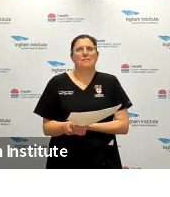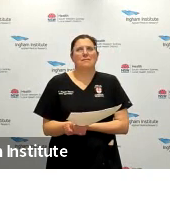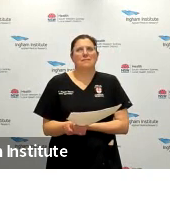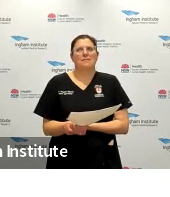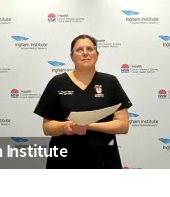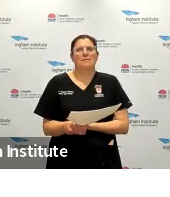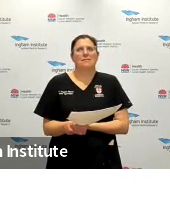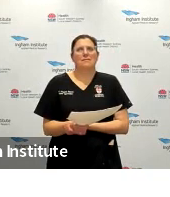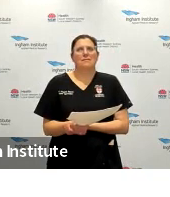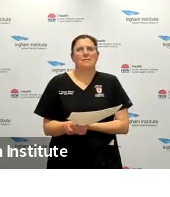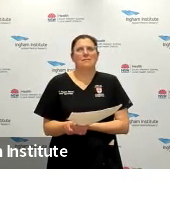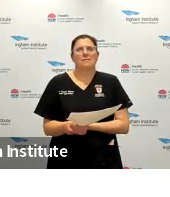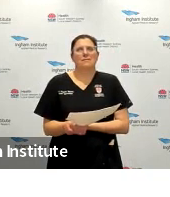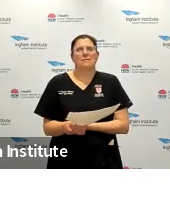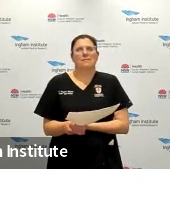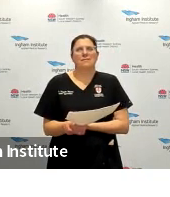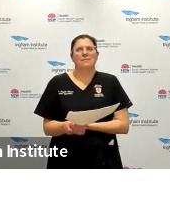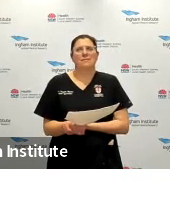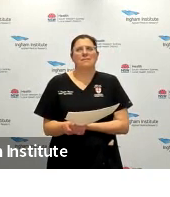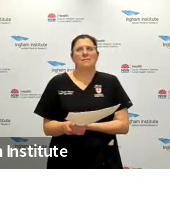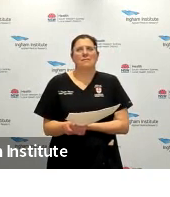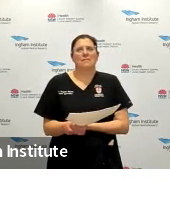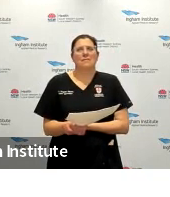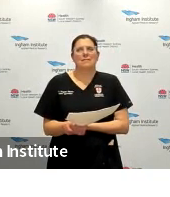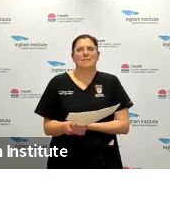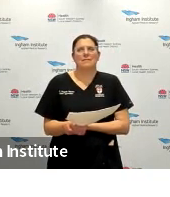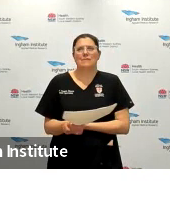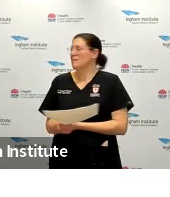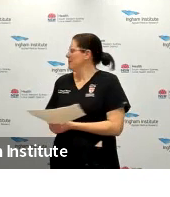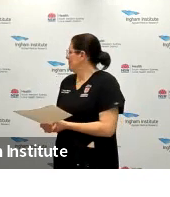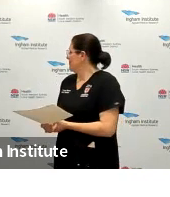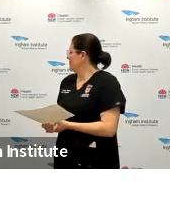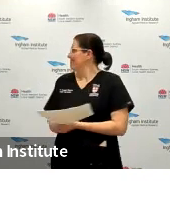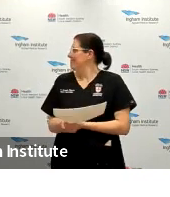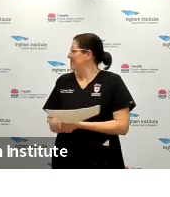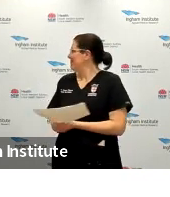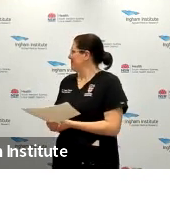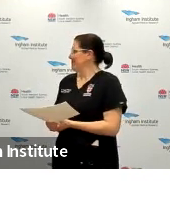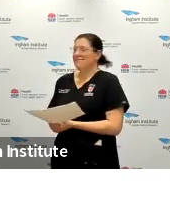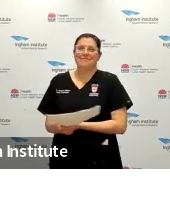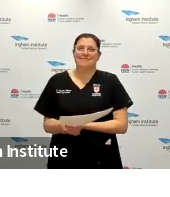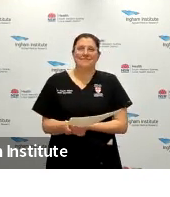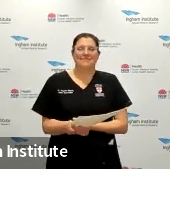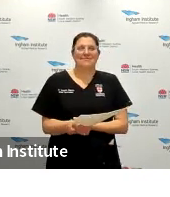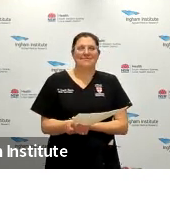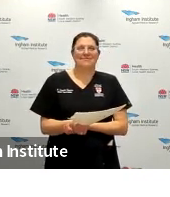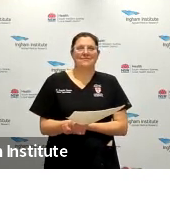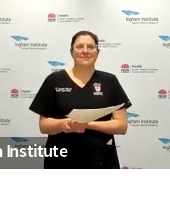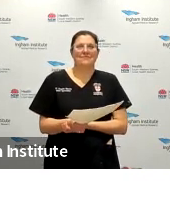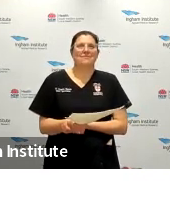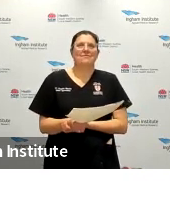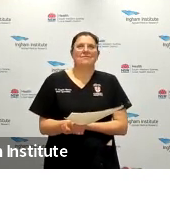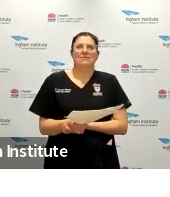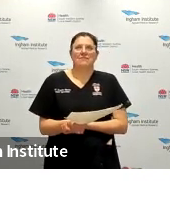we do some kidney protein tests and we see that that is gradually rising as the weeks of her pregnancy progress. You'll have seen from the